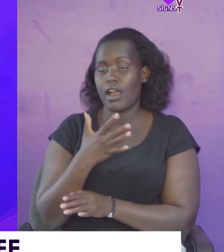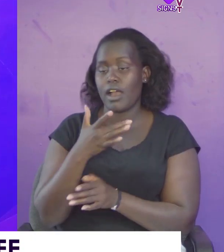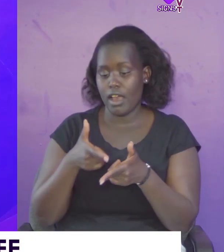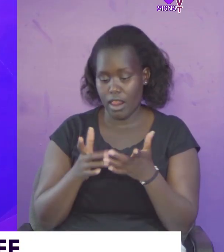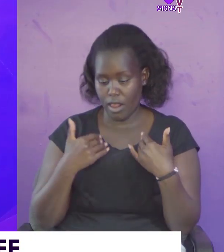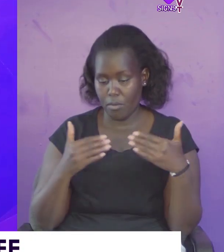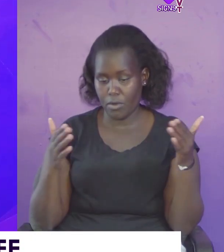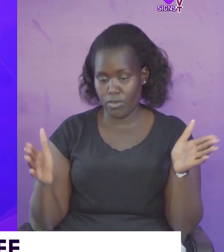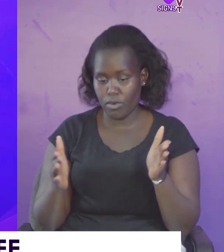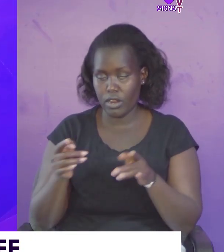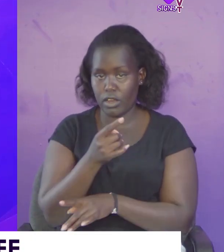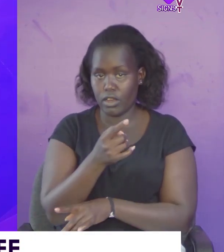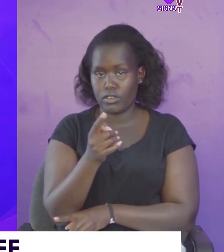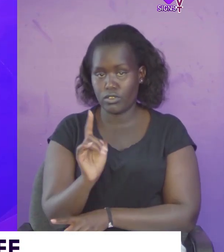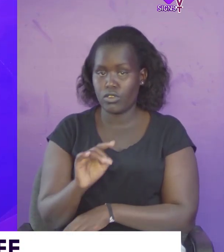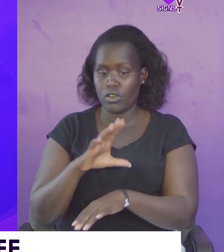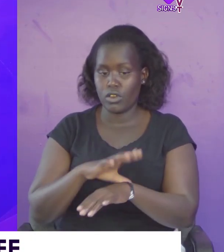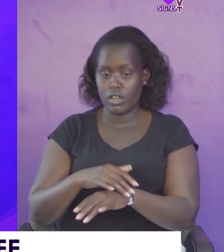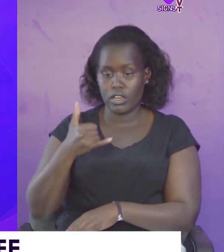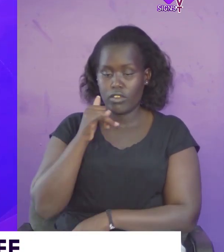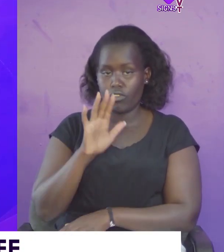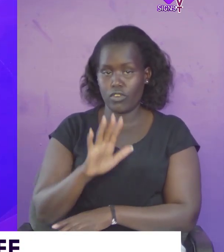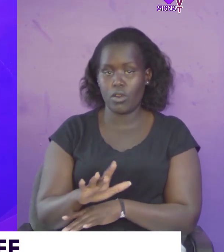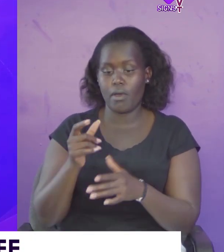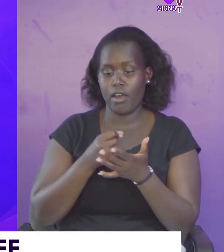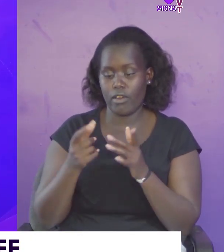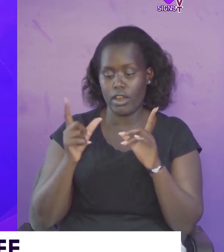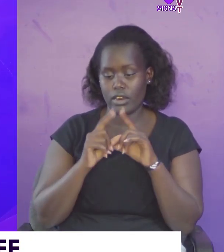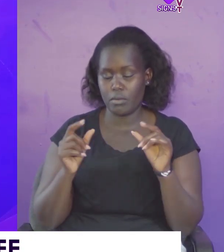encourage you. Get hold of your phone, write a message on